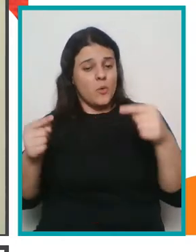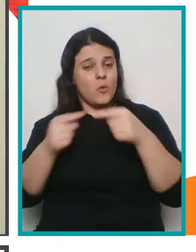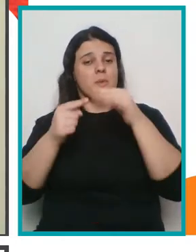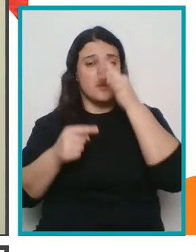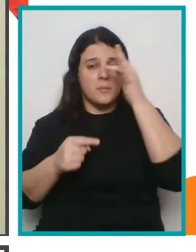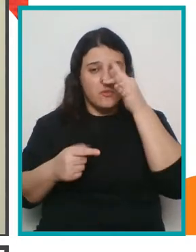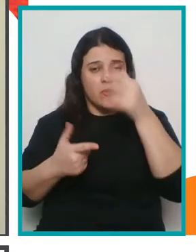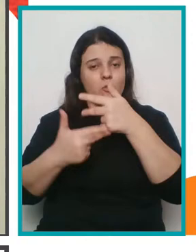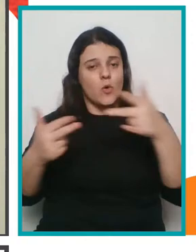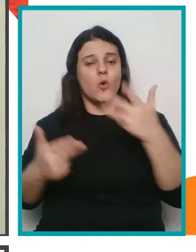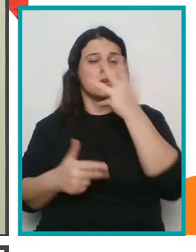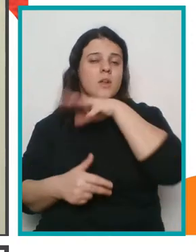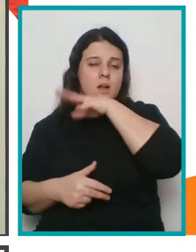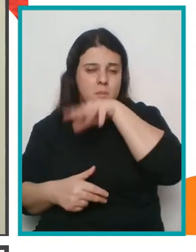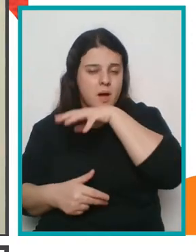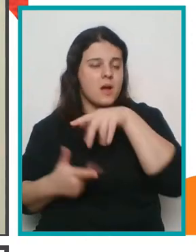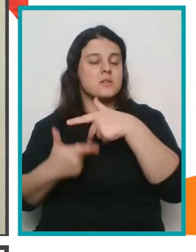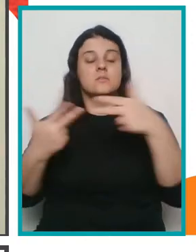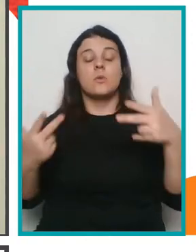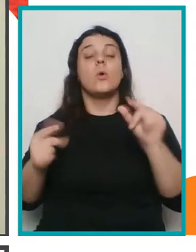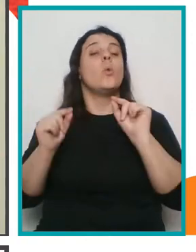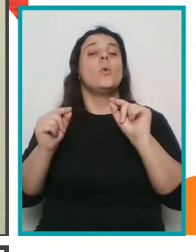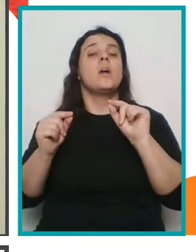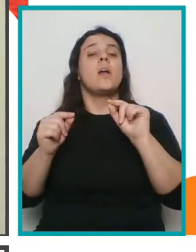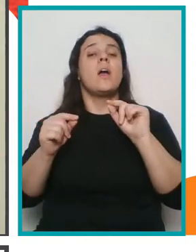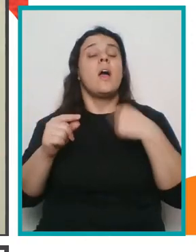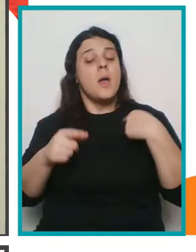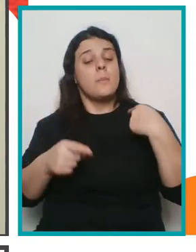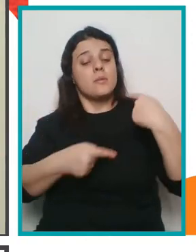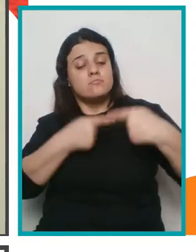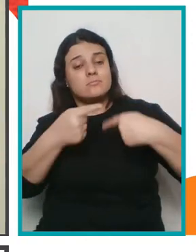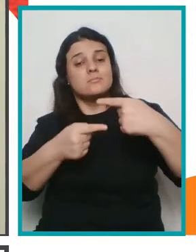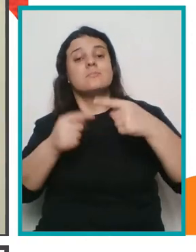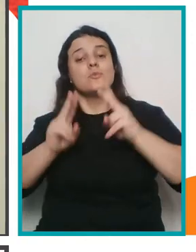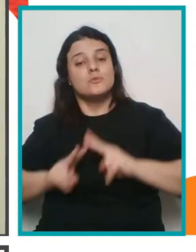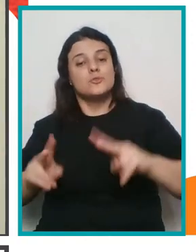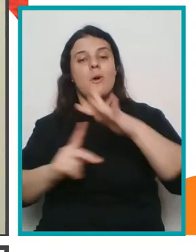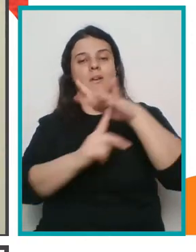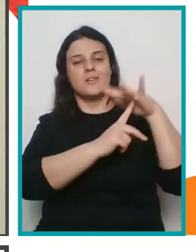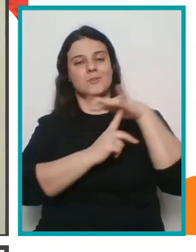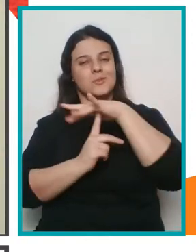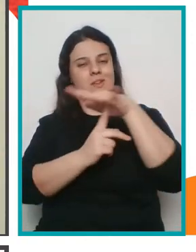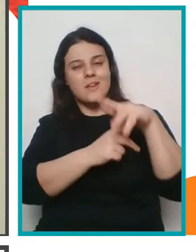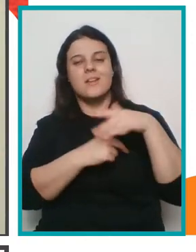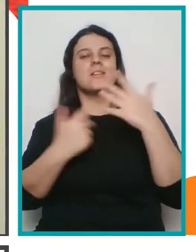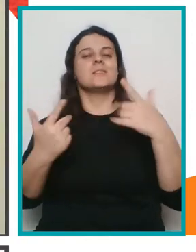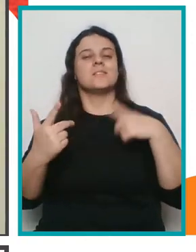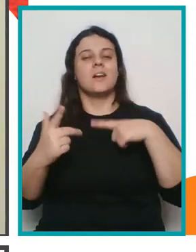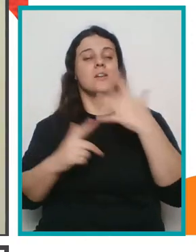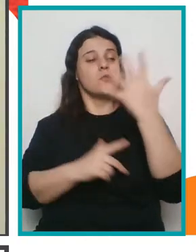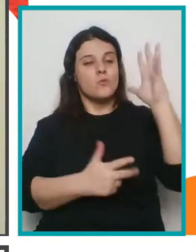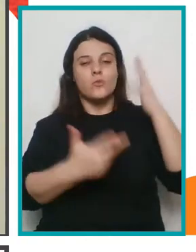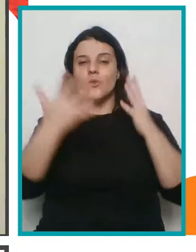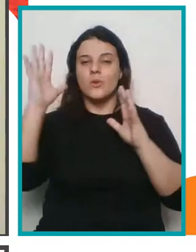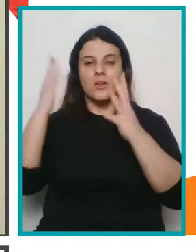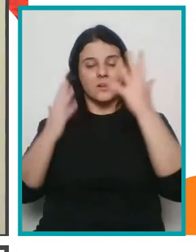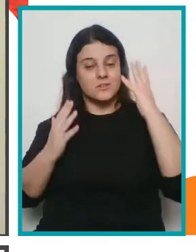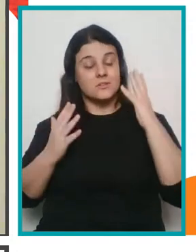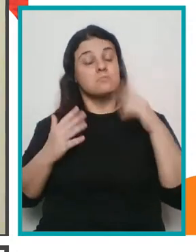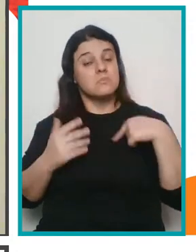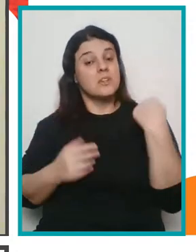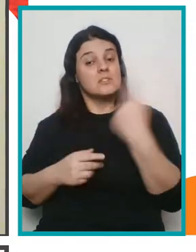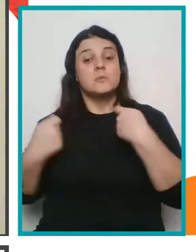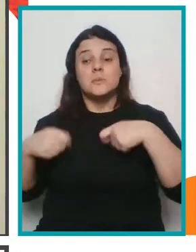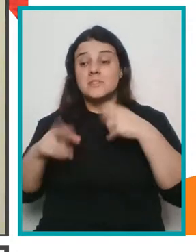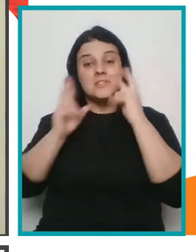respect because at some point it was able to protect this forest for a very long period of time, to protect wildlife for a very long period of